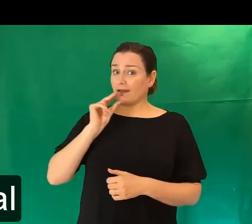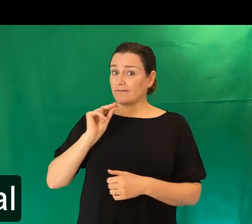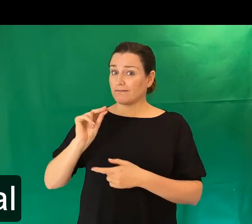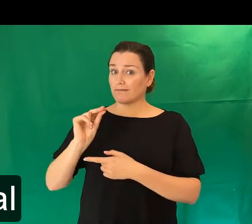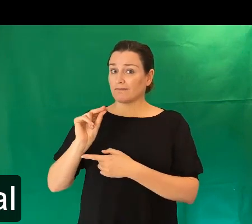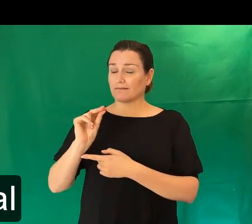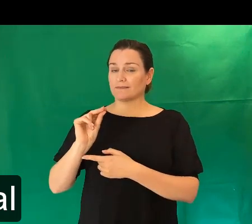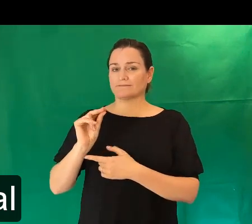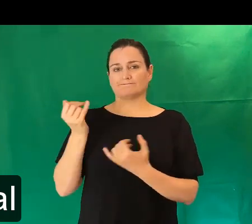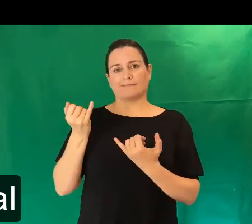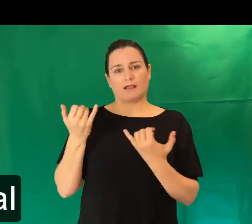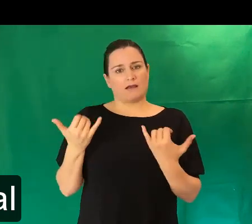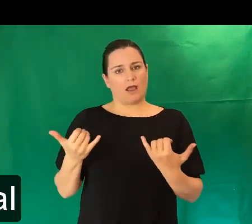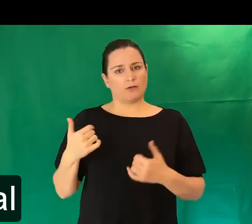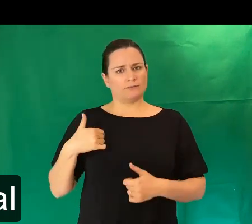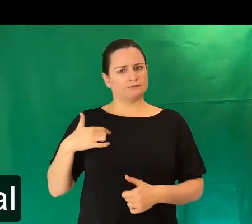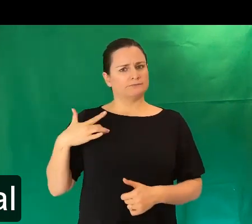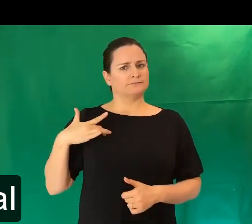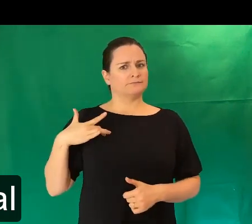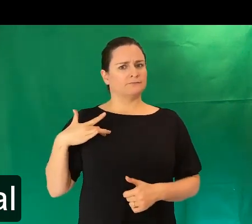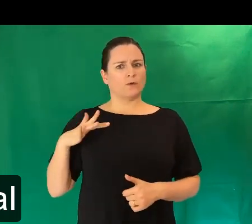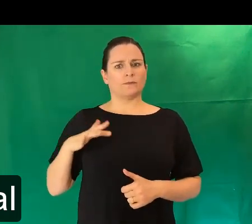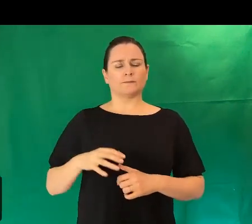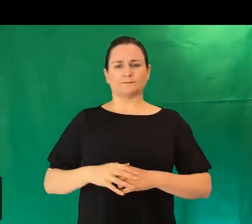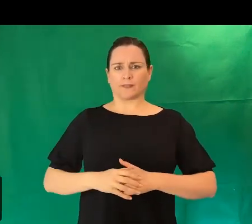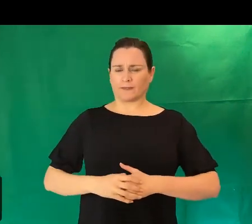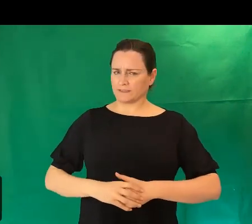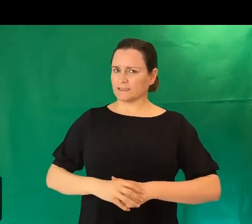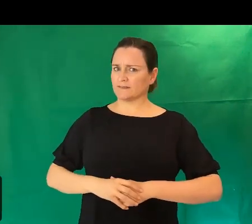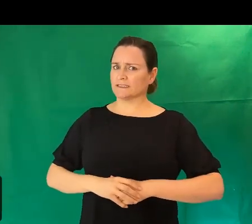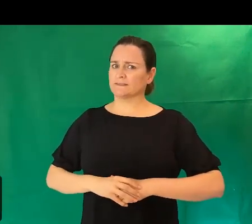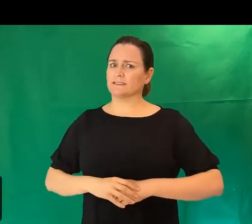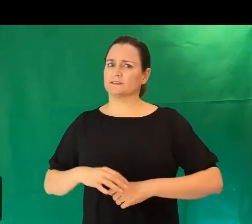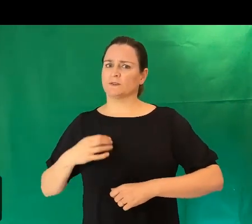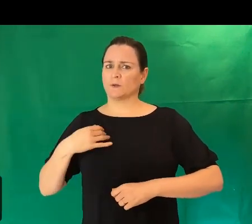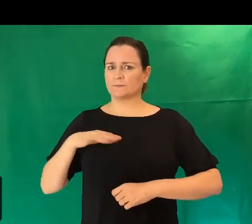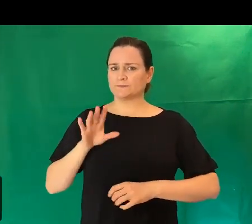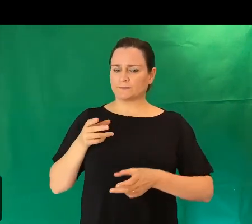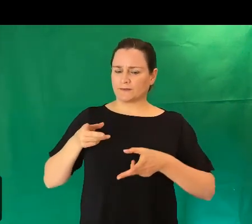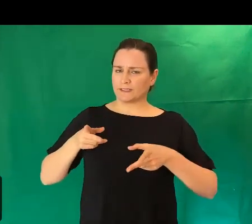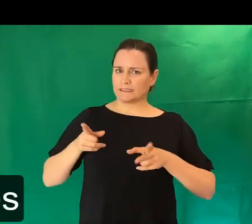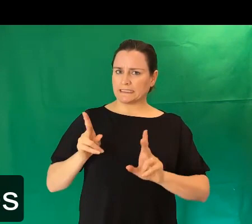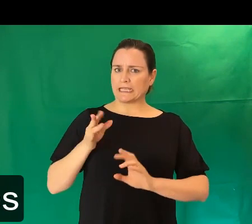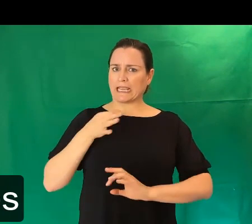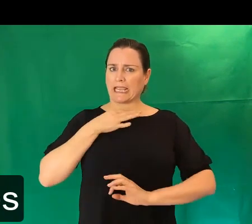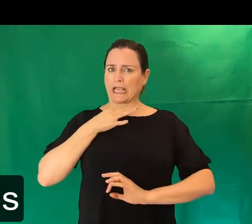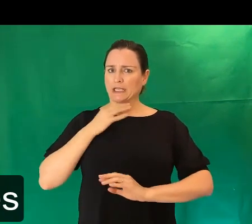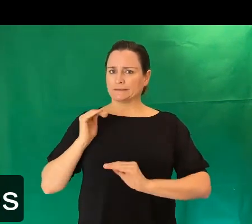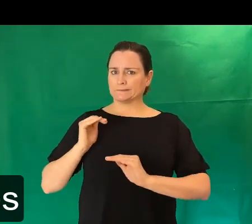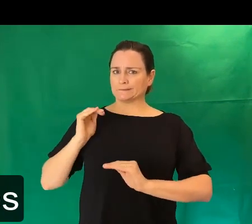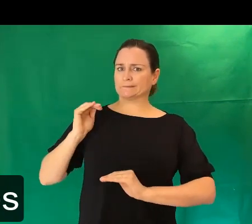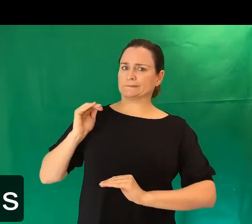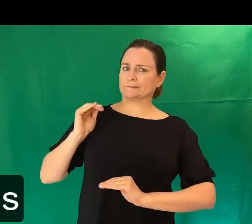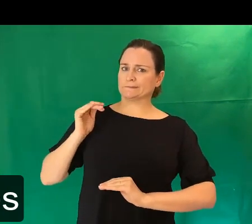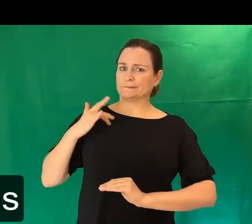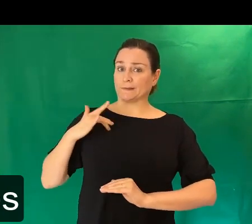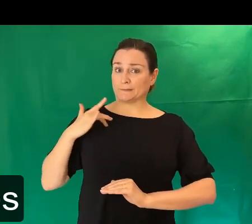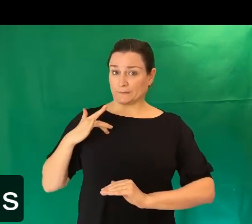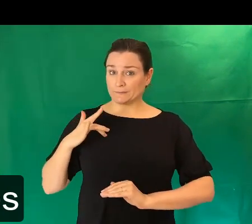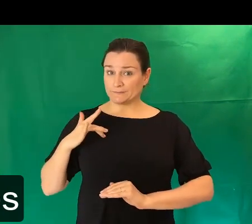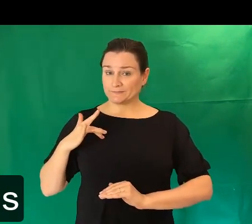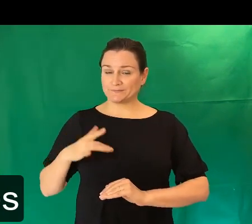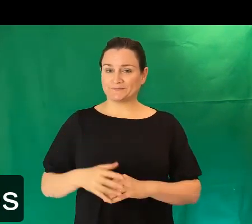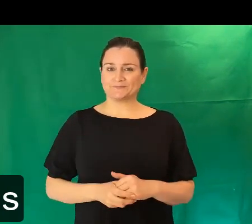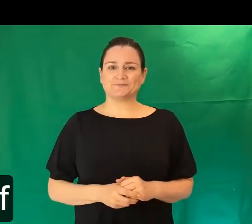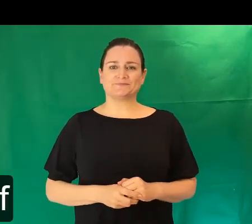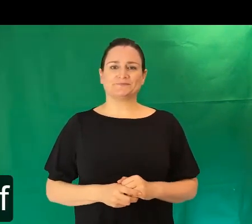speak. I'm speaking to you in a formal context, so I'm using a more formal style of English.